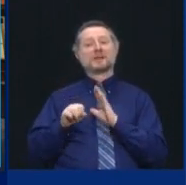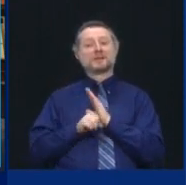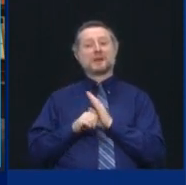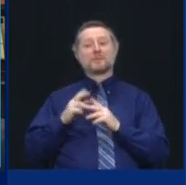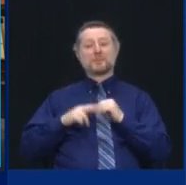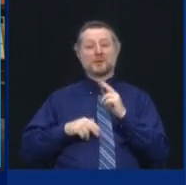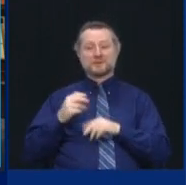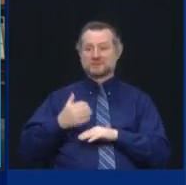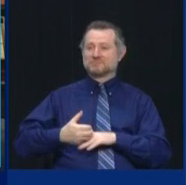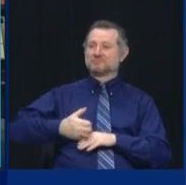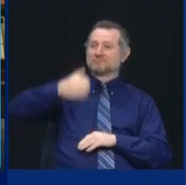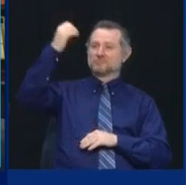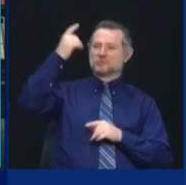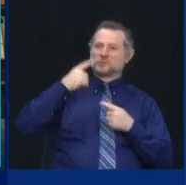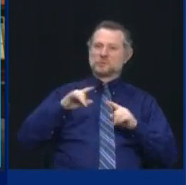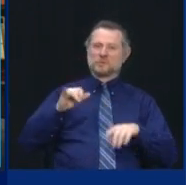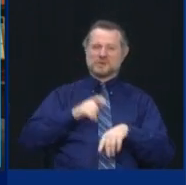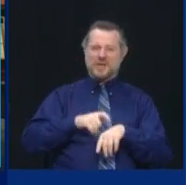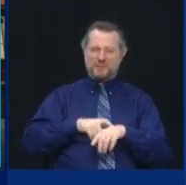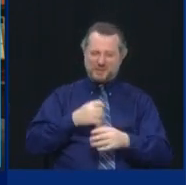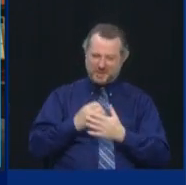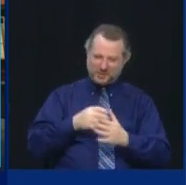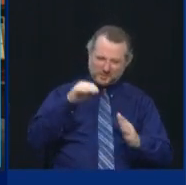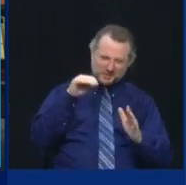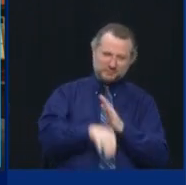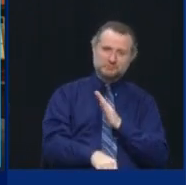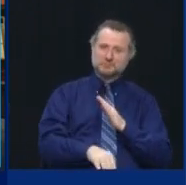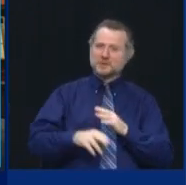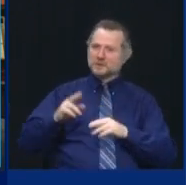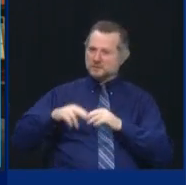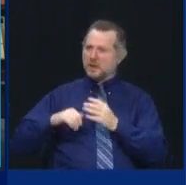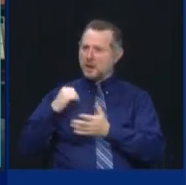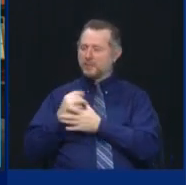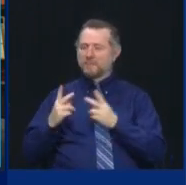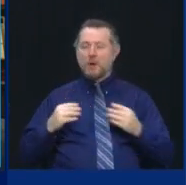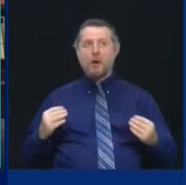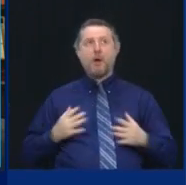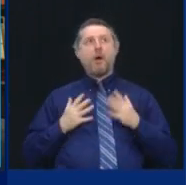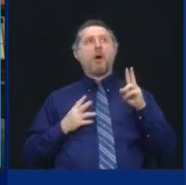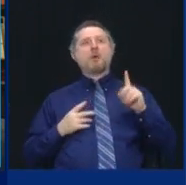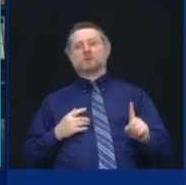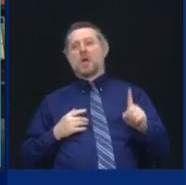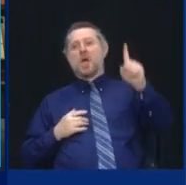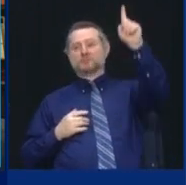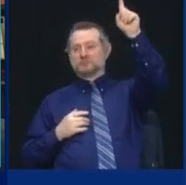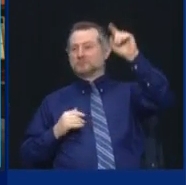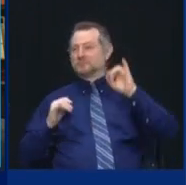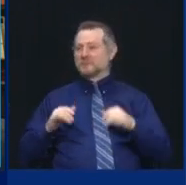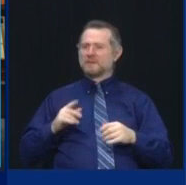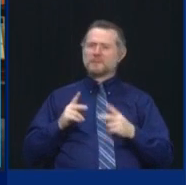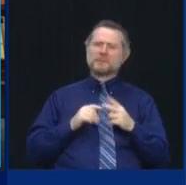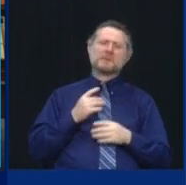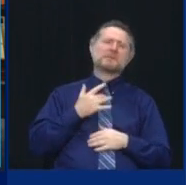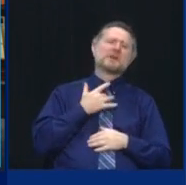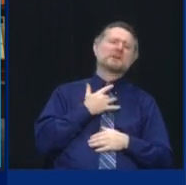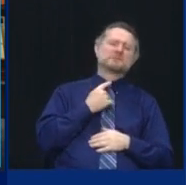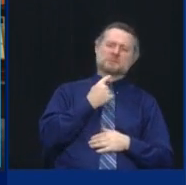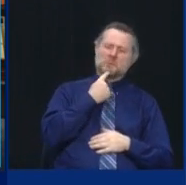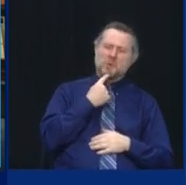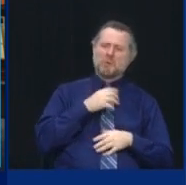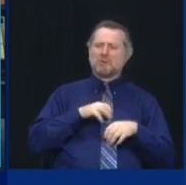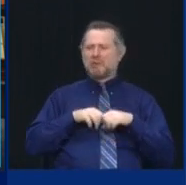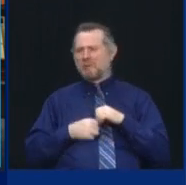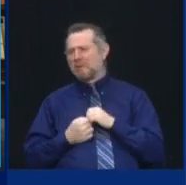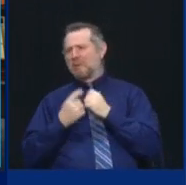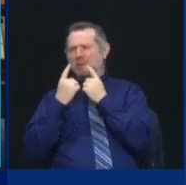that's when I'm gonna build the tallest building. Because we are in the middle of the Depression. And we want that